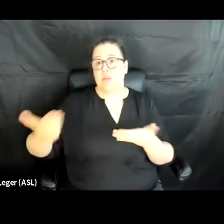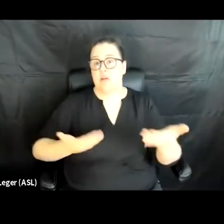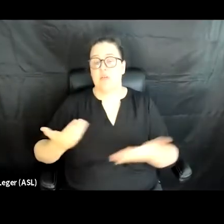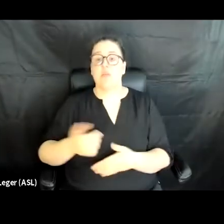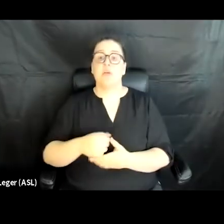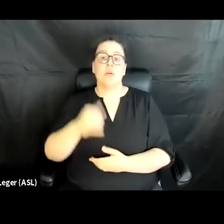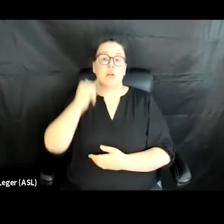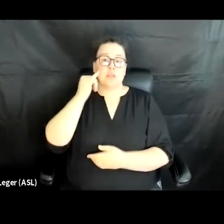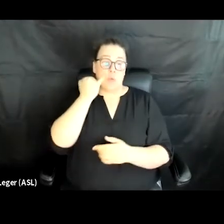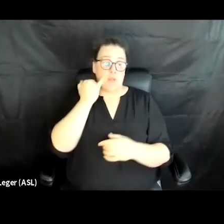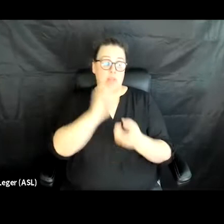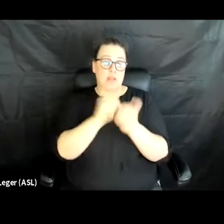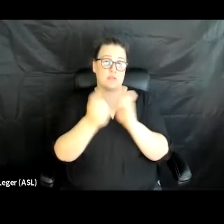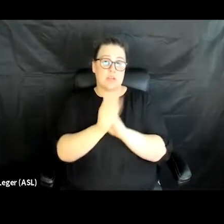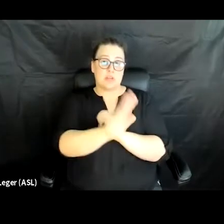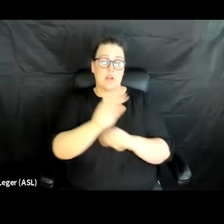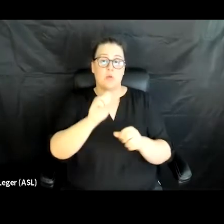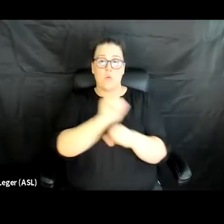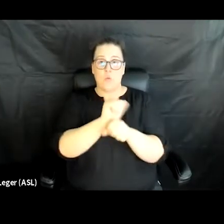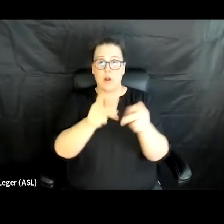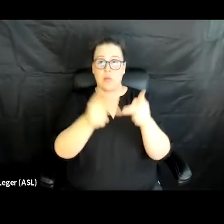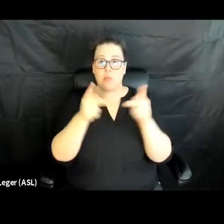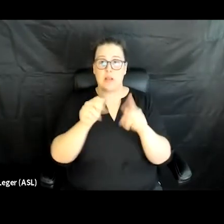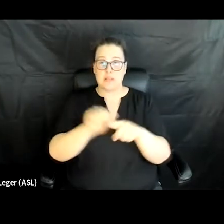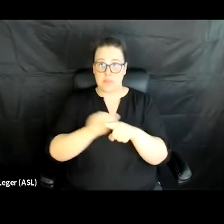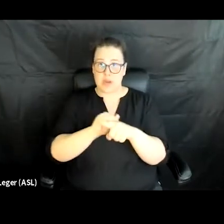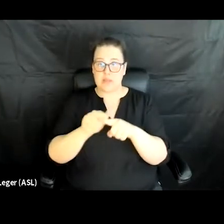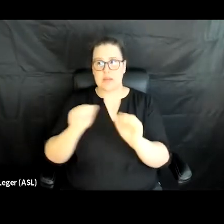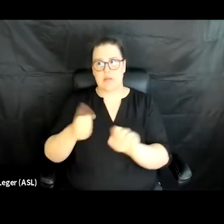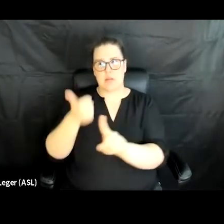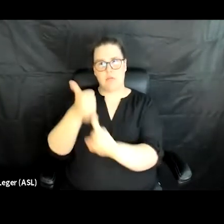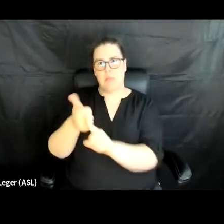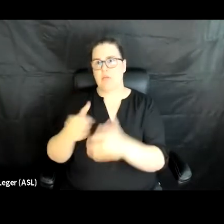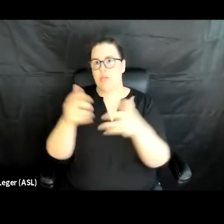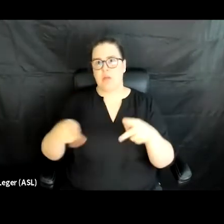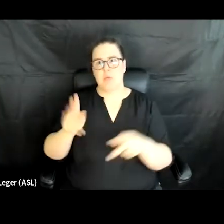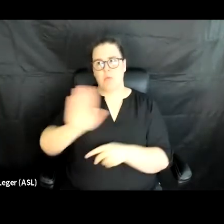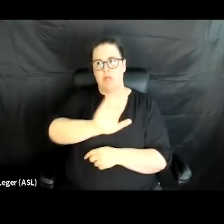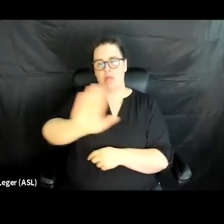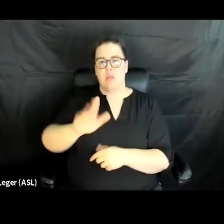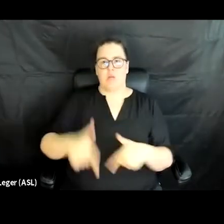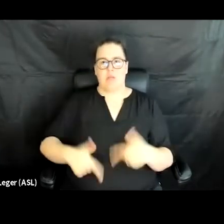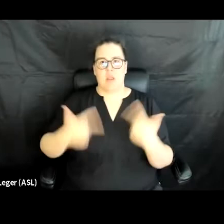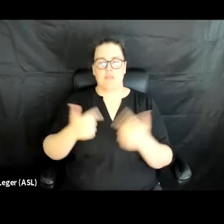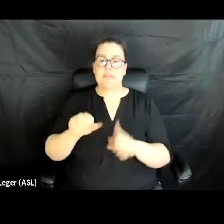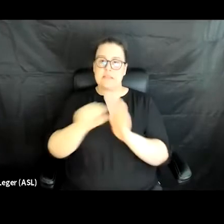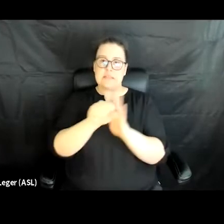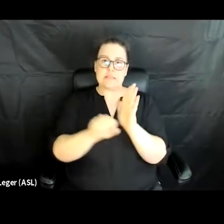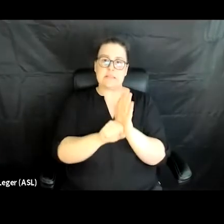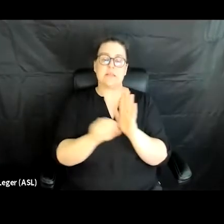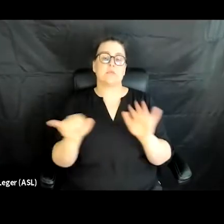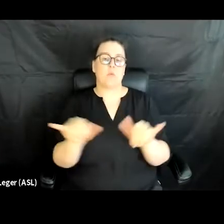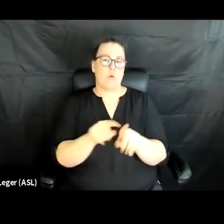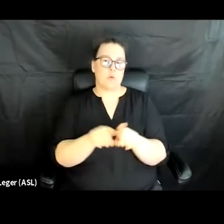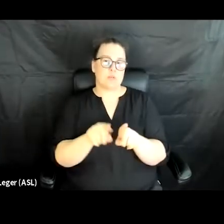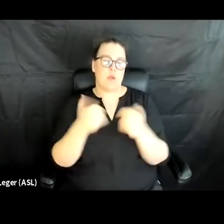their workplace policies and programs, they can impact a lot of people's lives. And states also have the capacity to create incentives